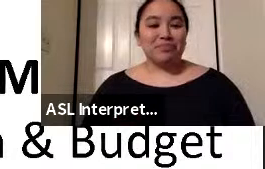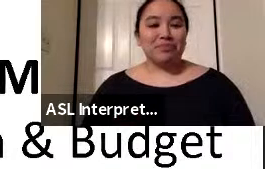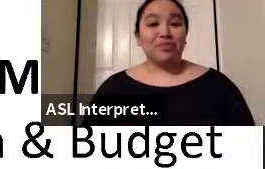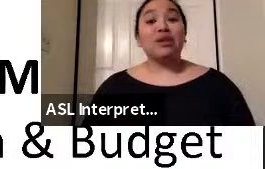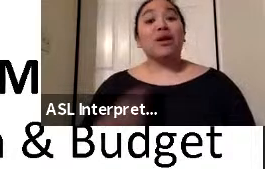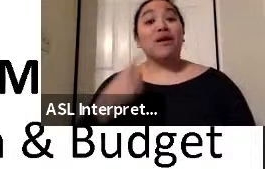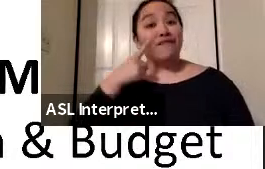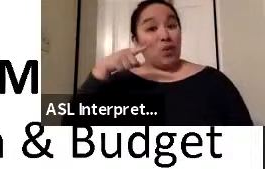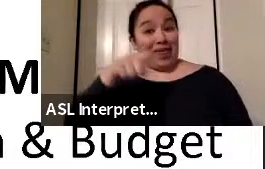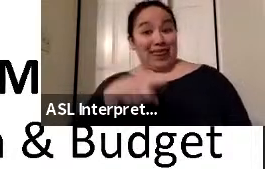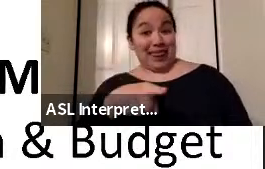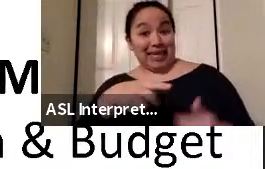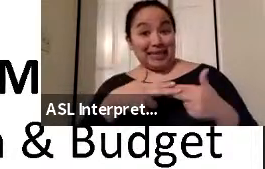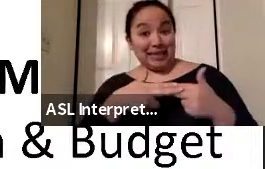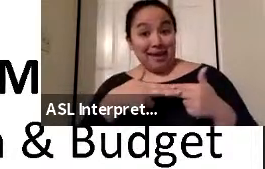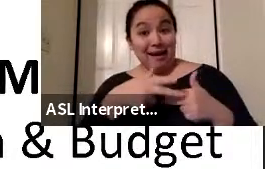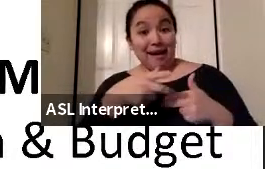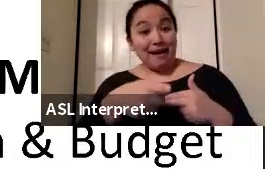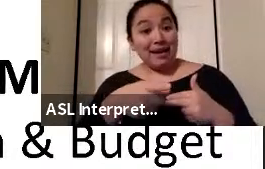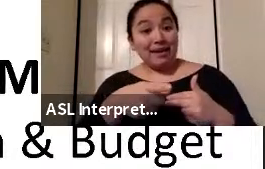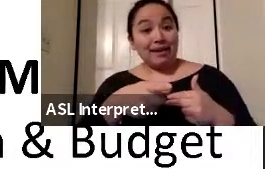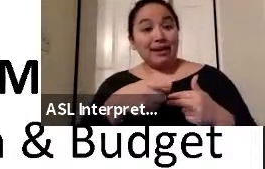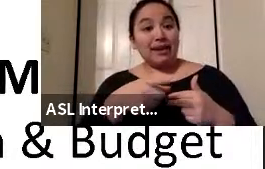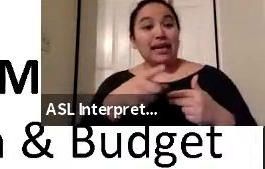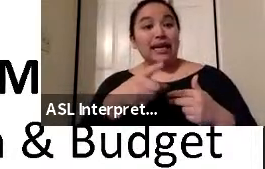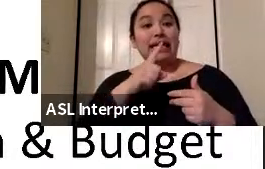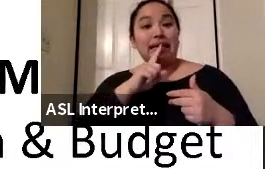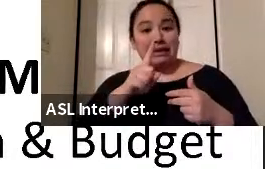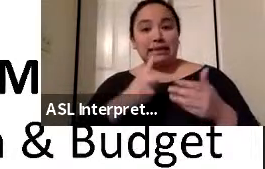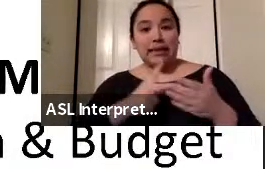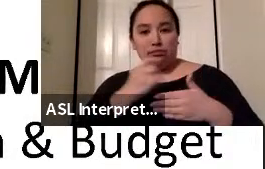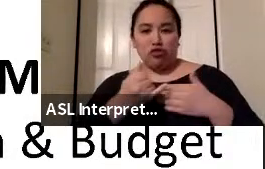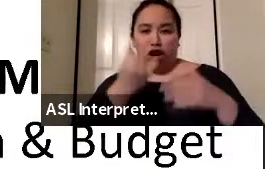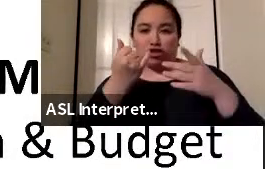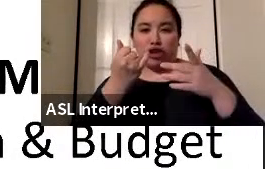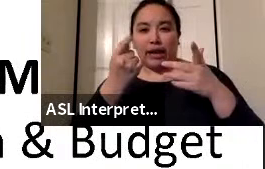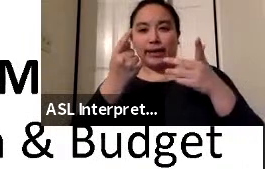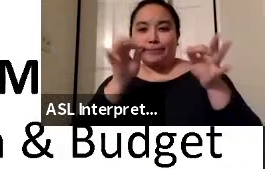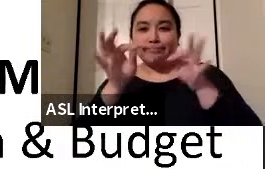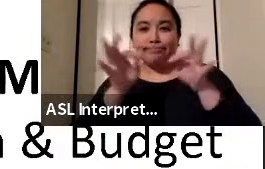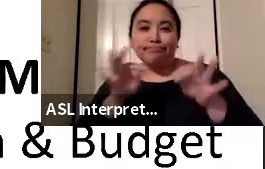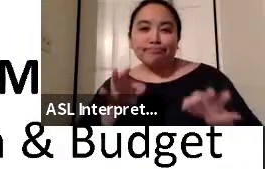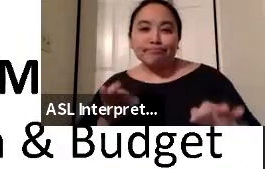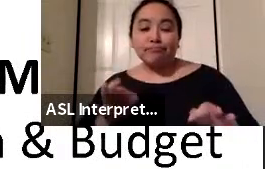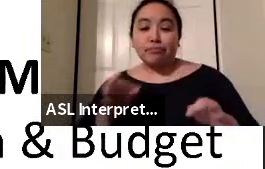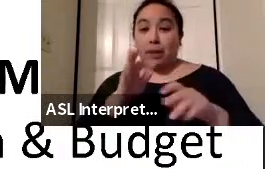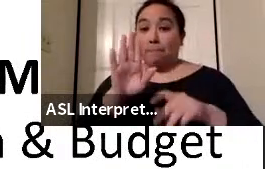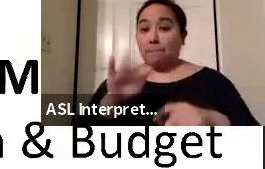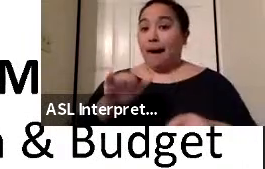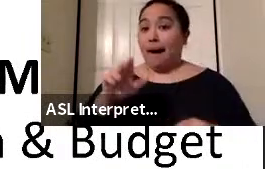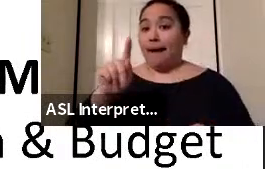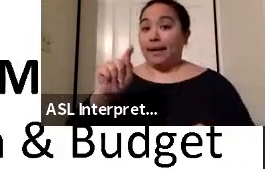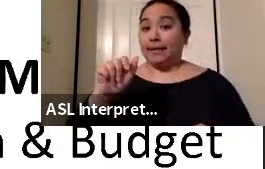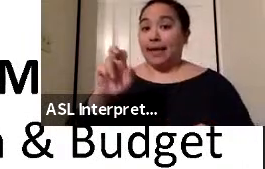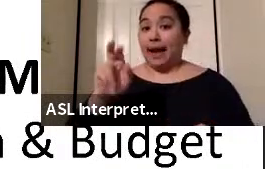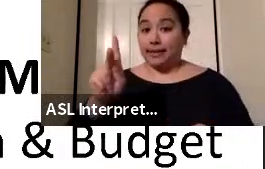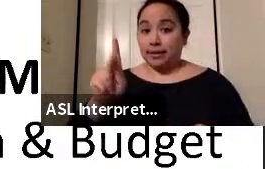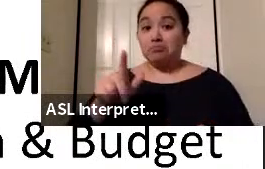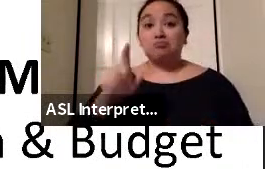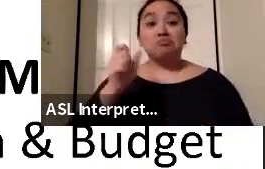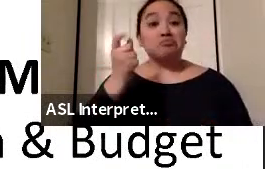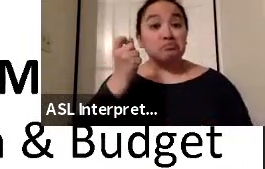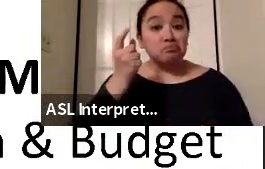On this slide right here is the project breakdown by task. And though the